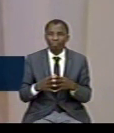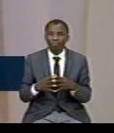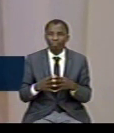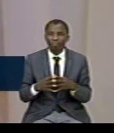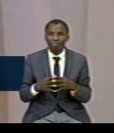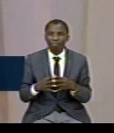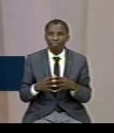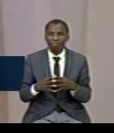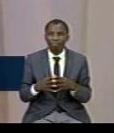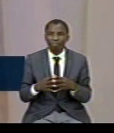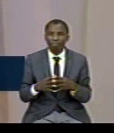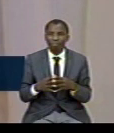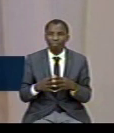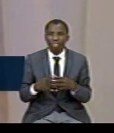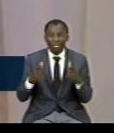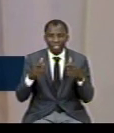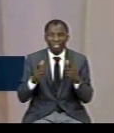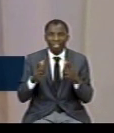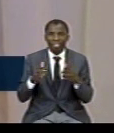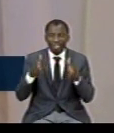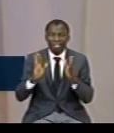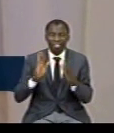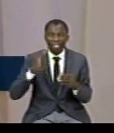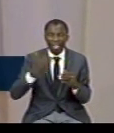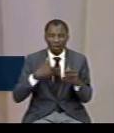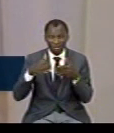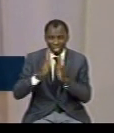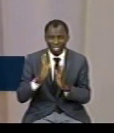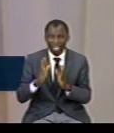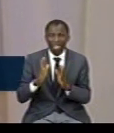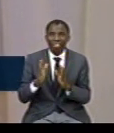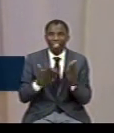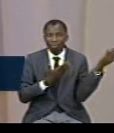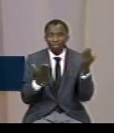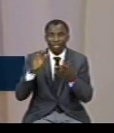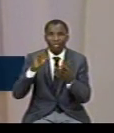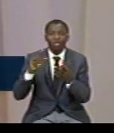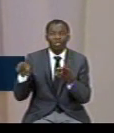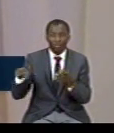Let our leaders bring those who have testimony to this place.